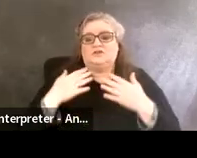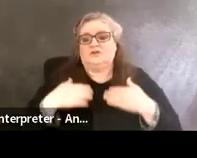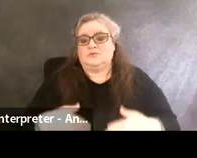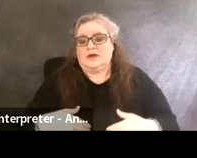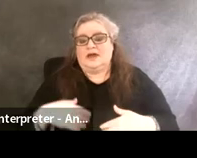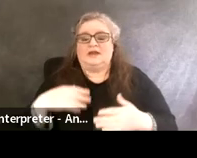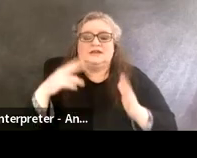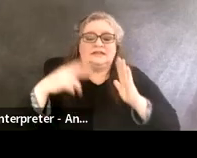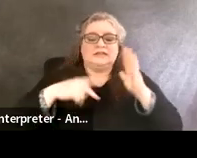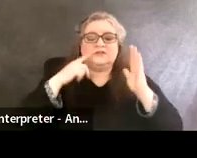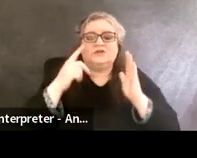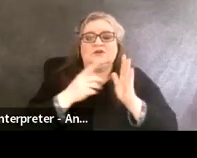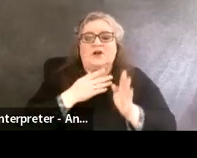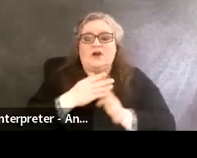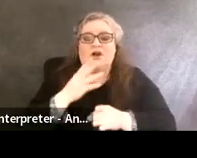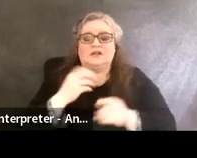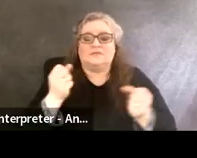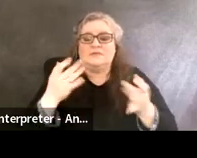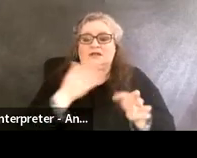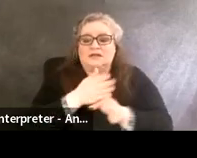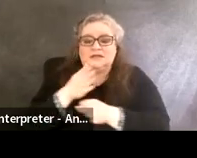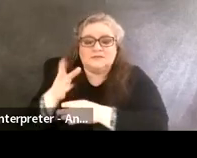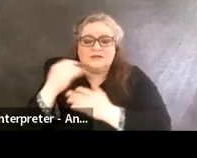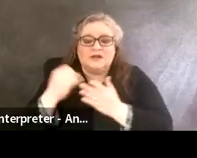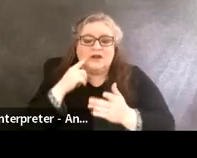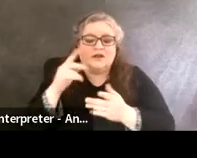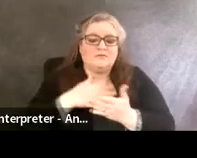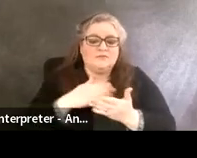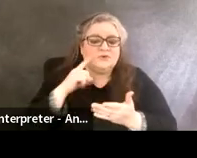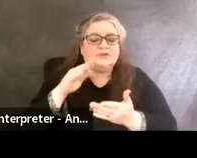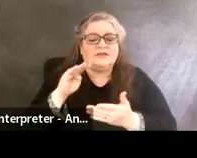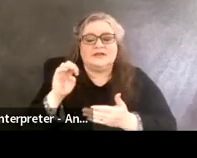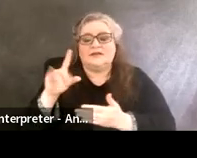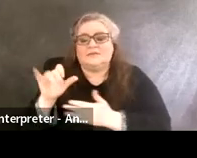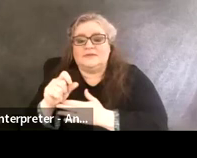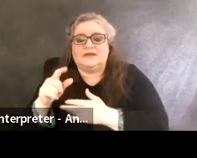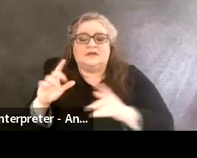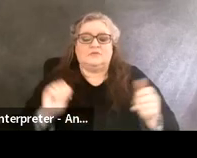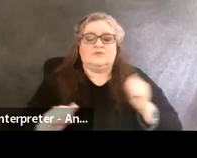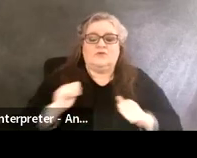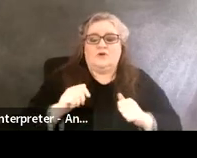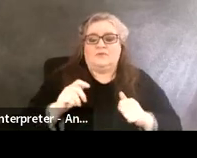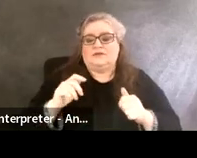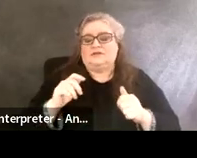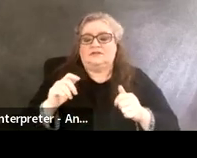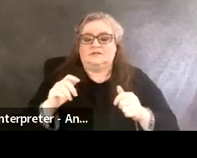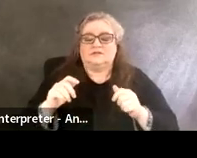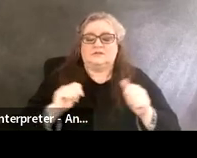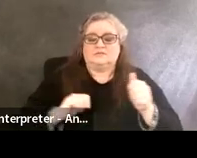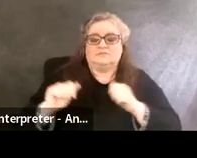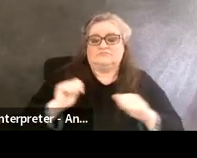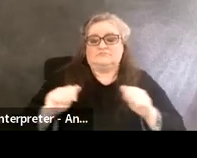arts, multiple disciplinary arts, music, media arts, performance arts, theater, and the visual